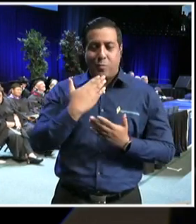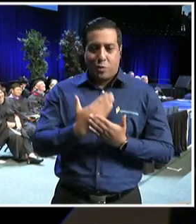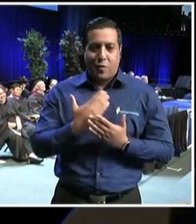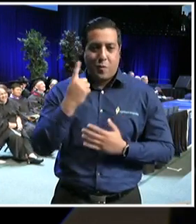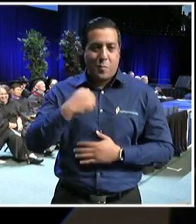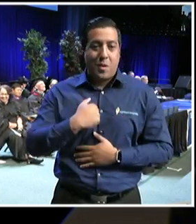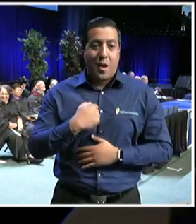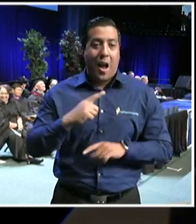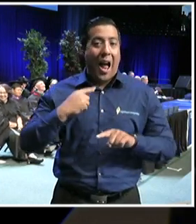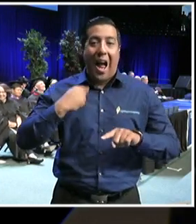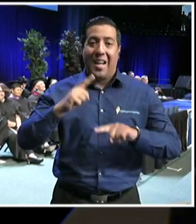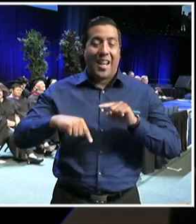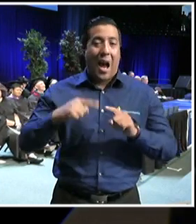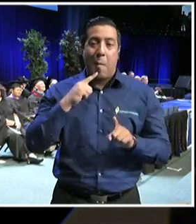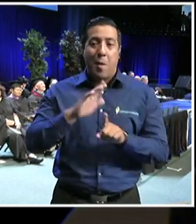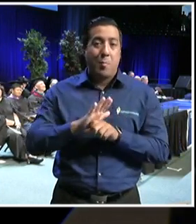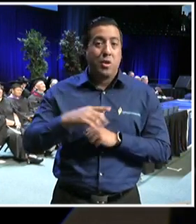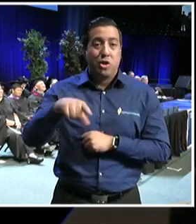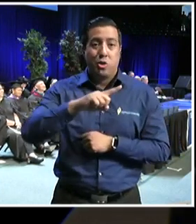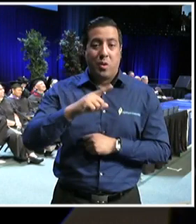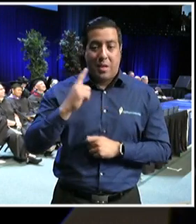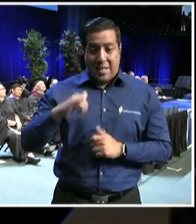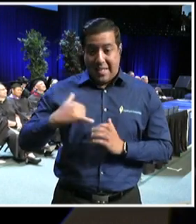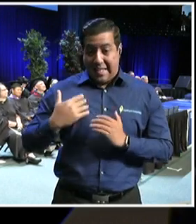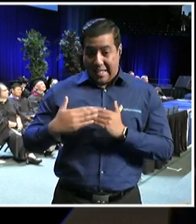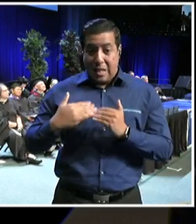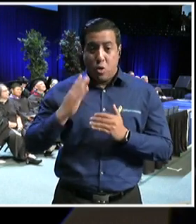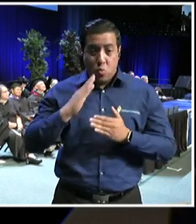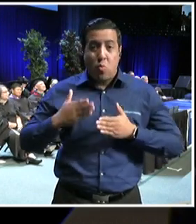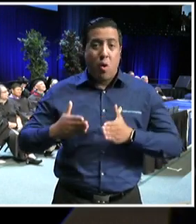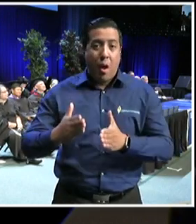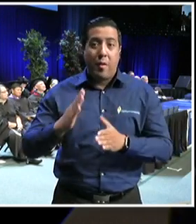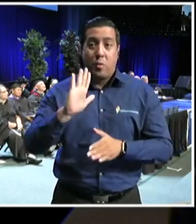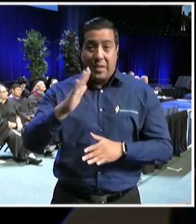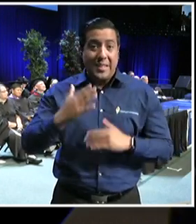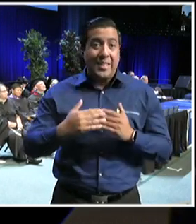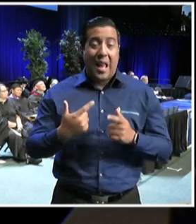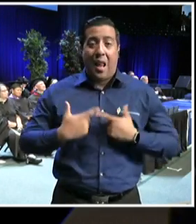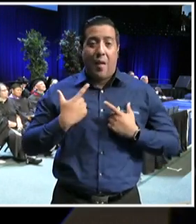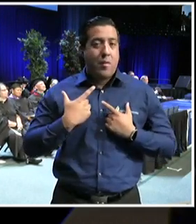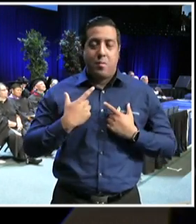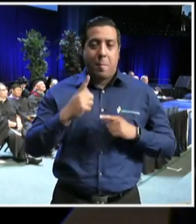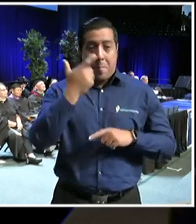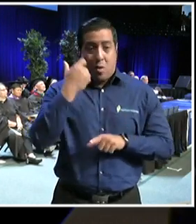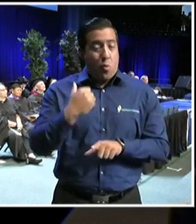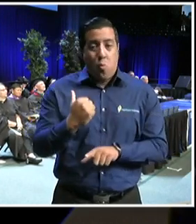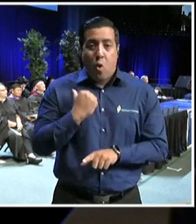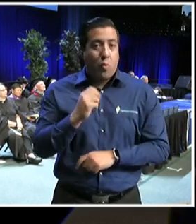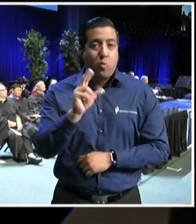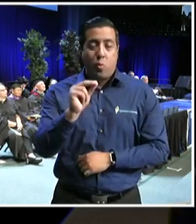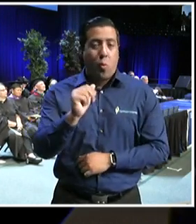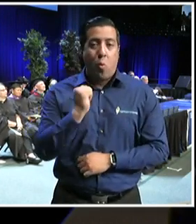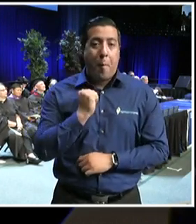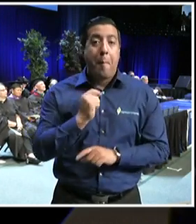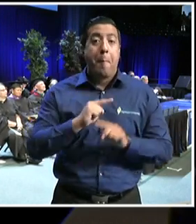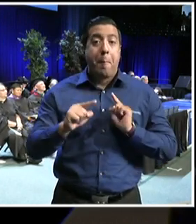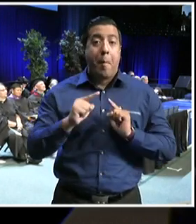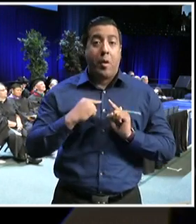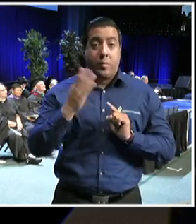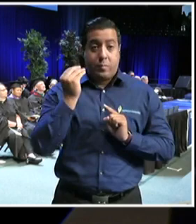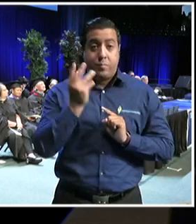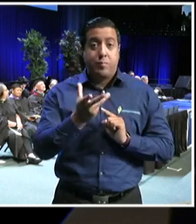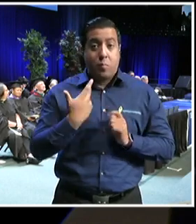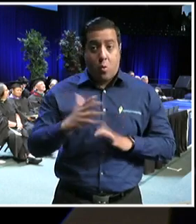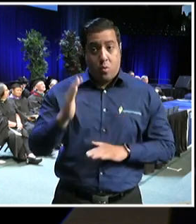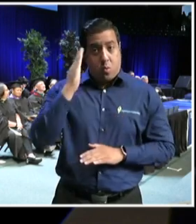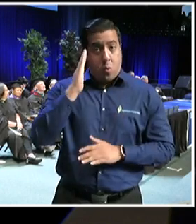cannot promise you that this will be an easy road and that you will have an easy life, because you won't. But one thing I do know